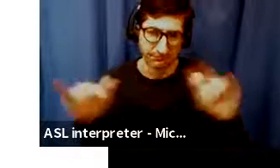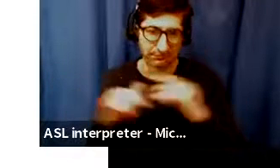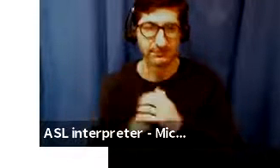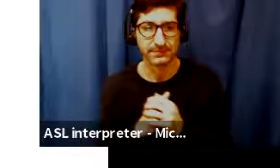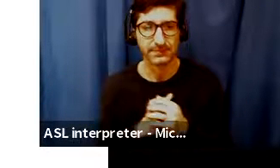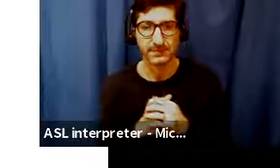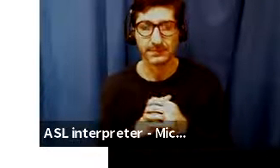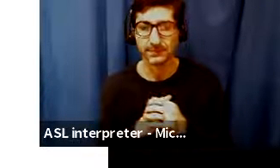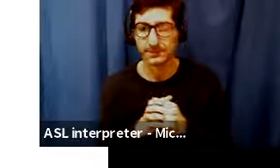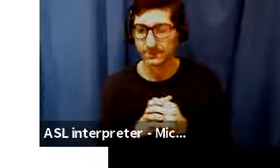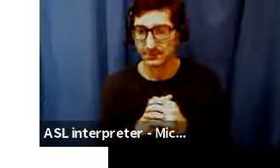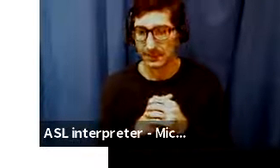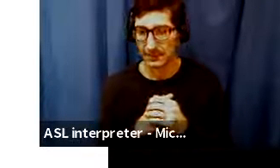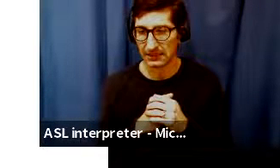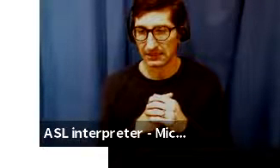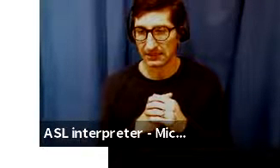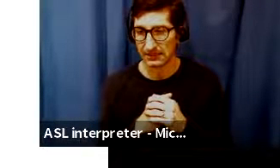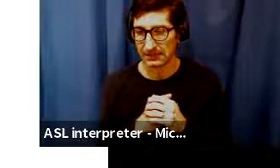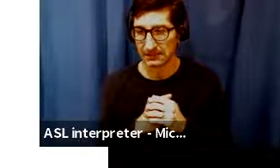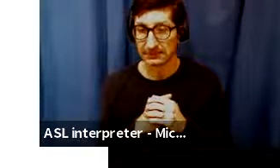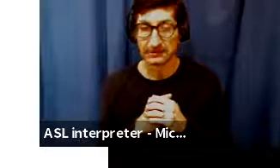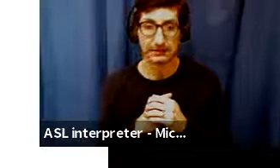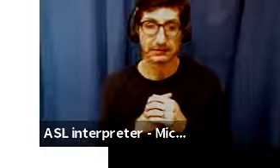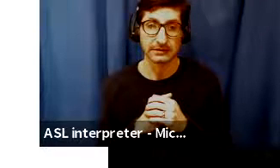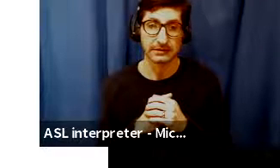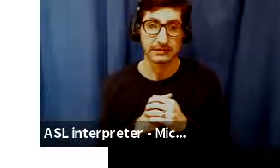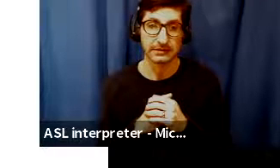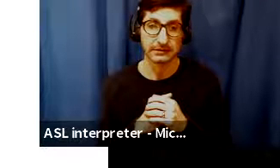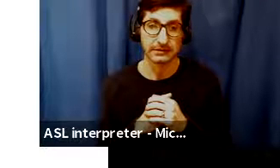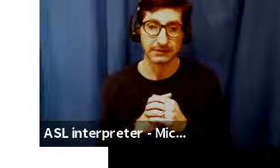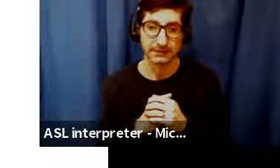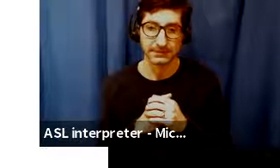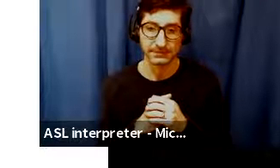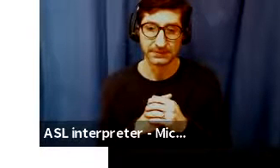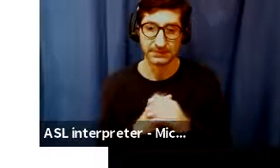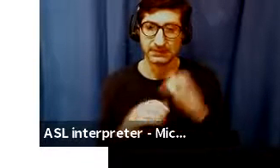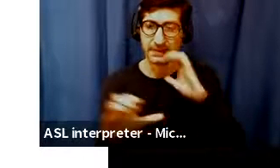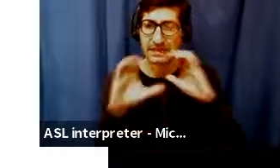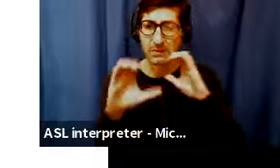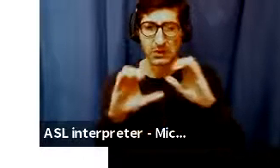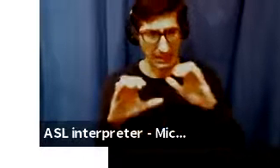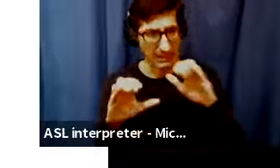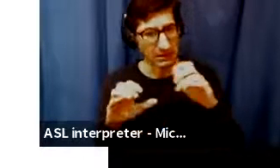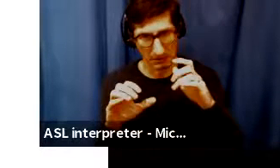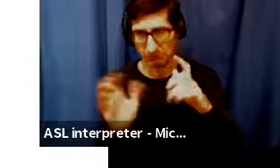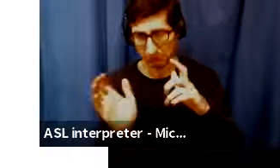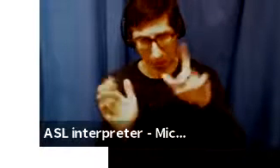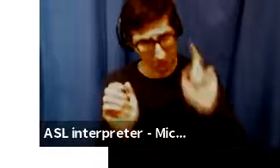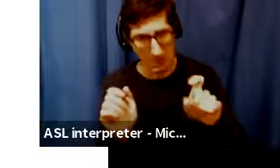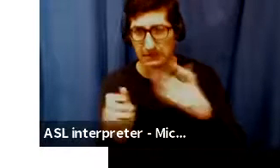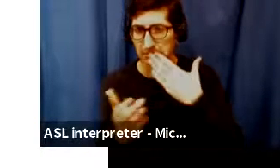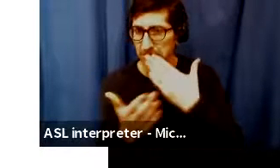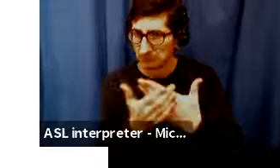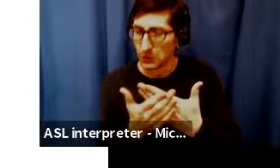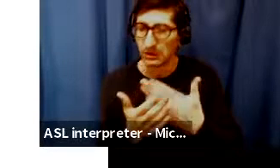Communication should always start with good communication, and the time and talent of staff can't